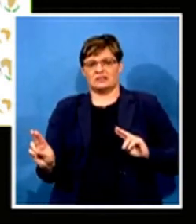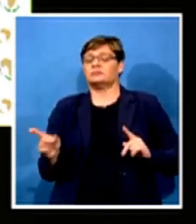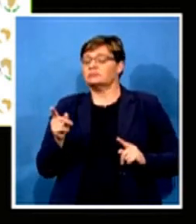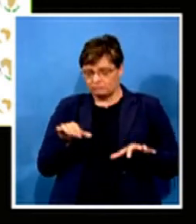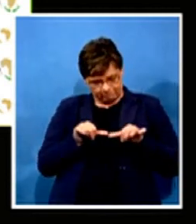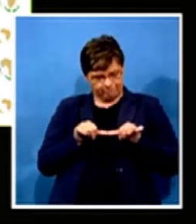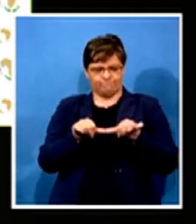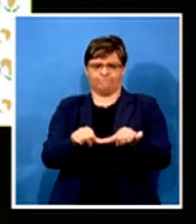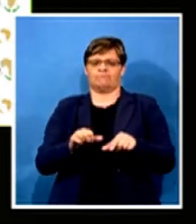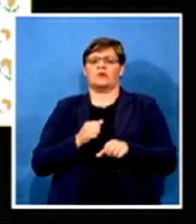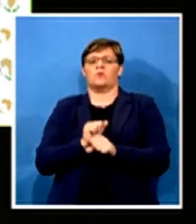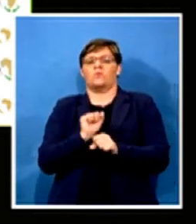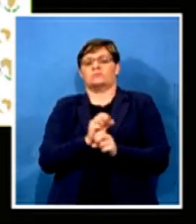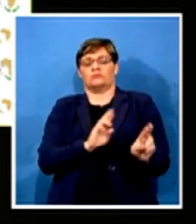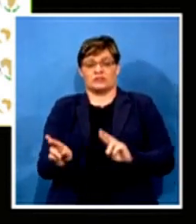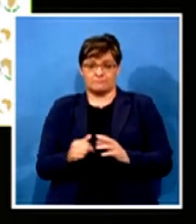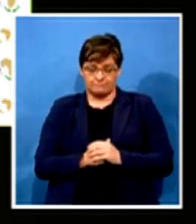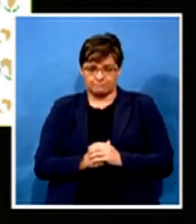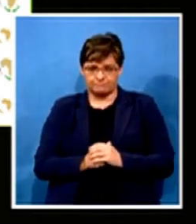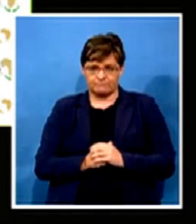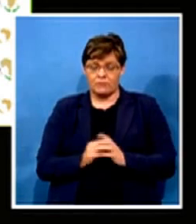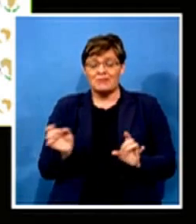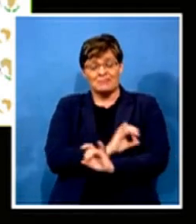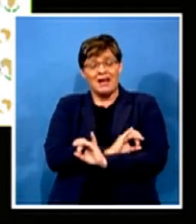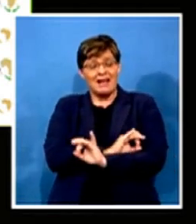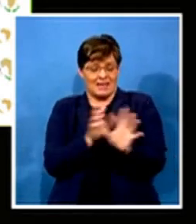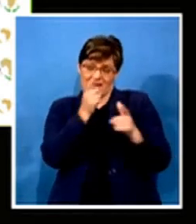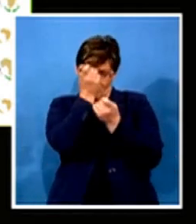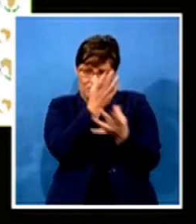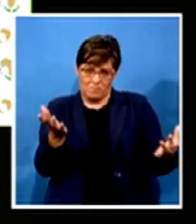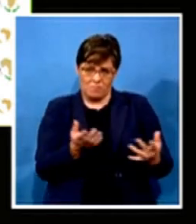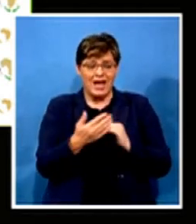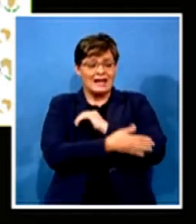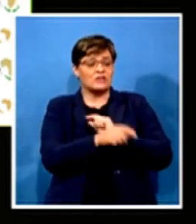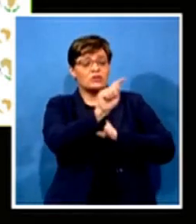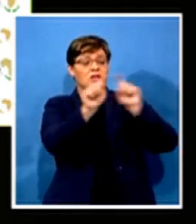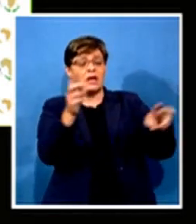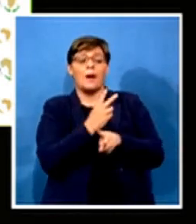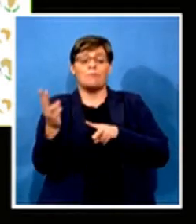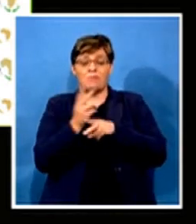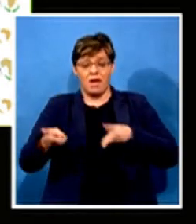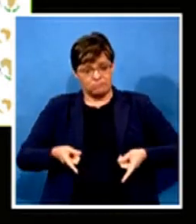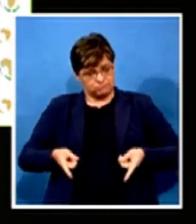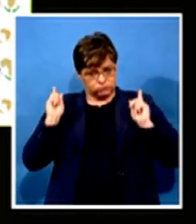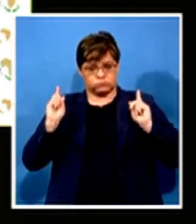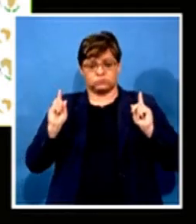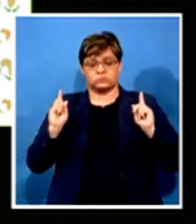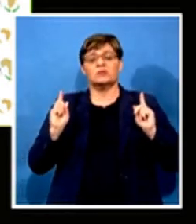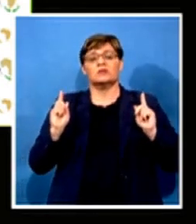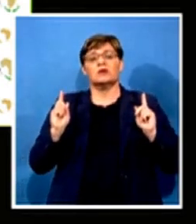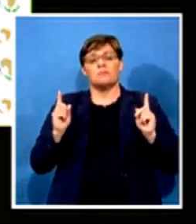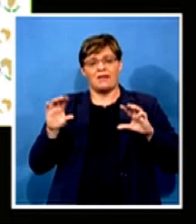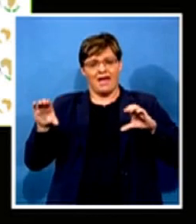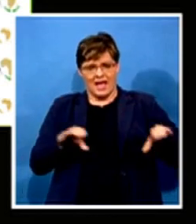said very clearly that countries should take preparedness very seriously and actively and use